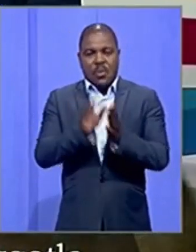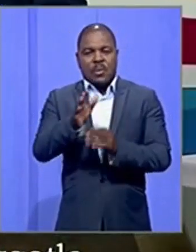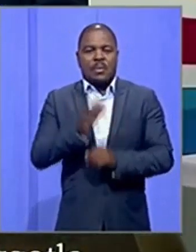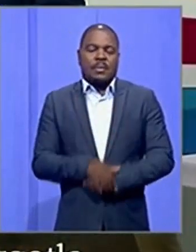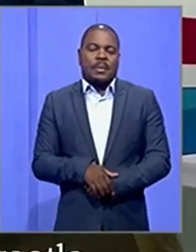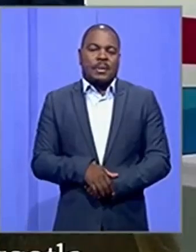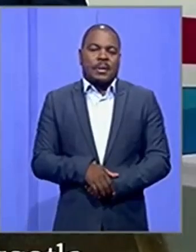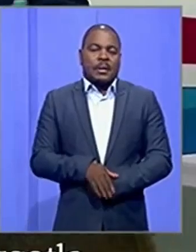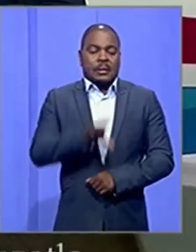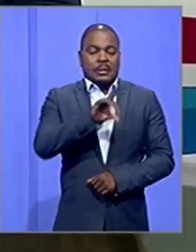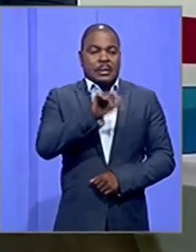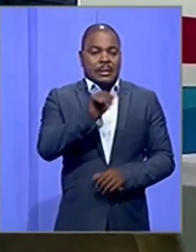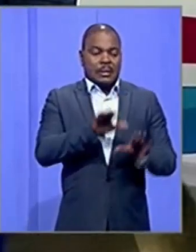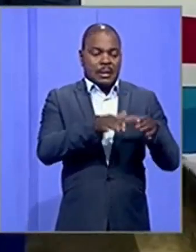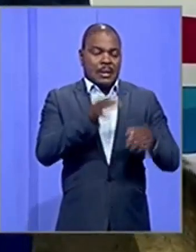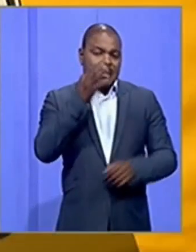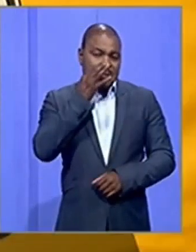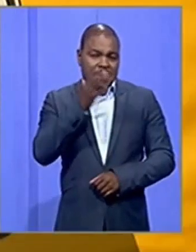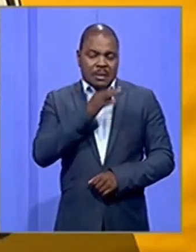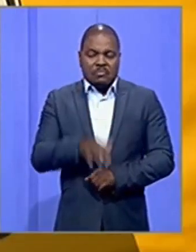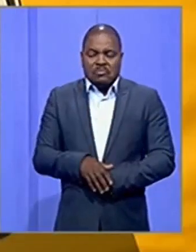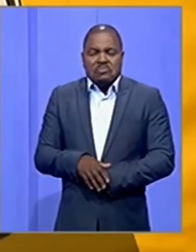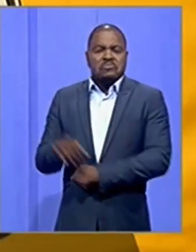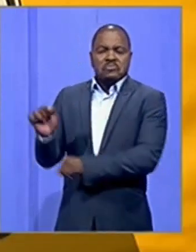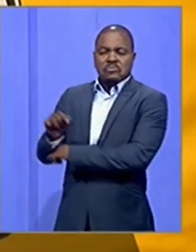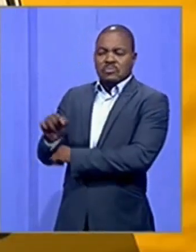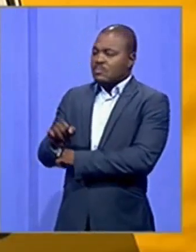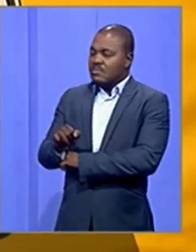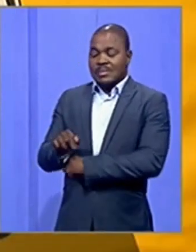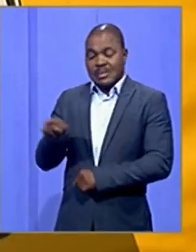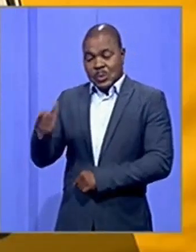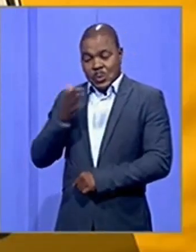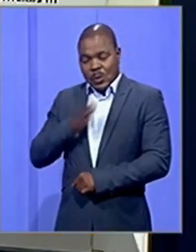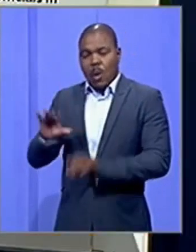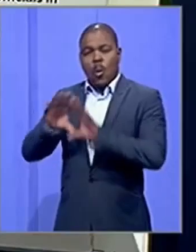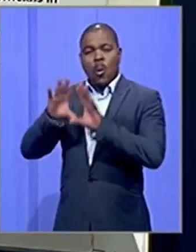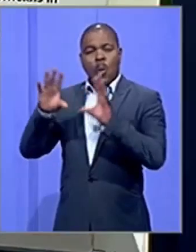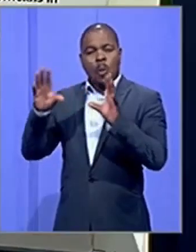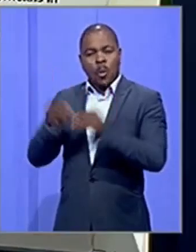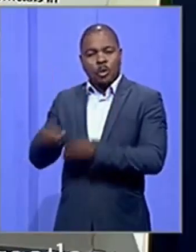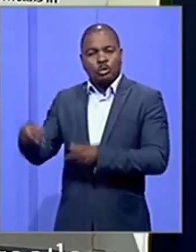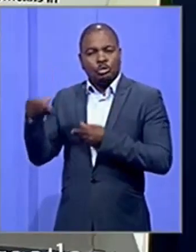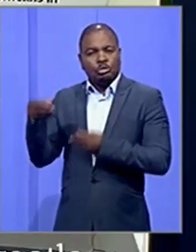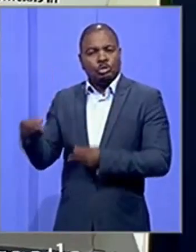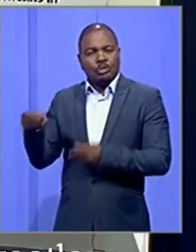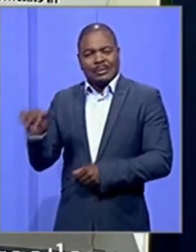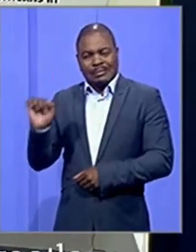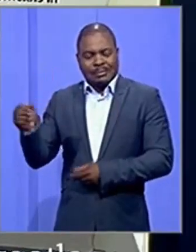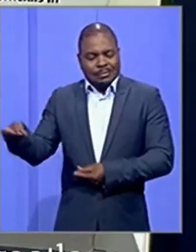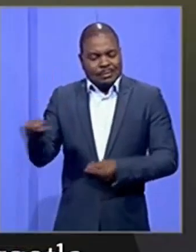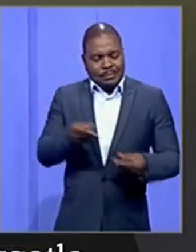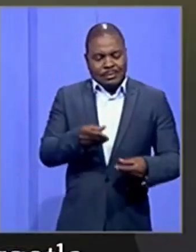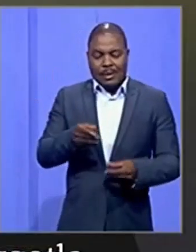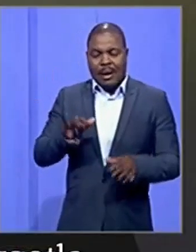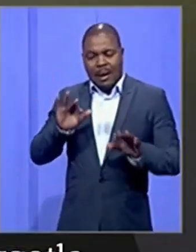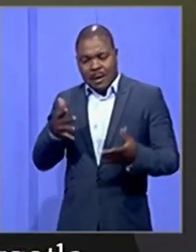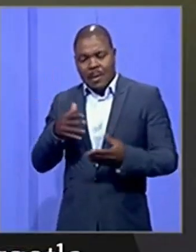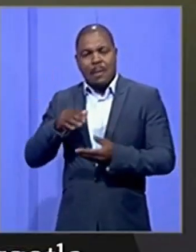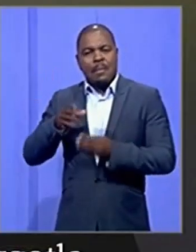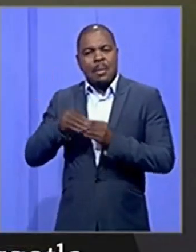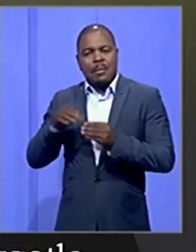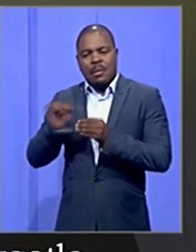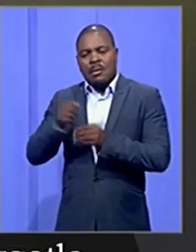DA e re e kekeela ka mmele taba ya hore ANC e fane ka ditokomane tsohle tse saletse morao tsa leano la yona la khiro ya ditho